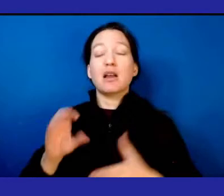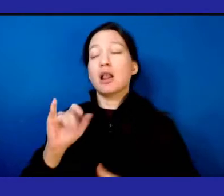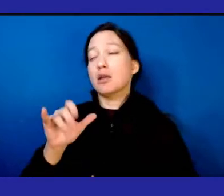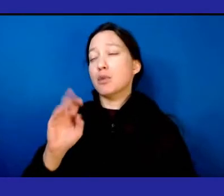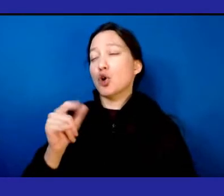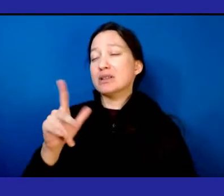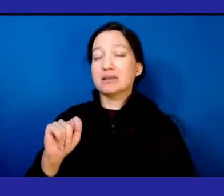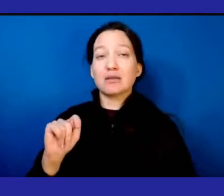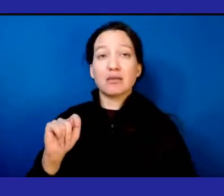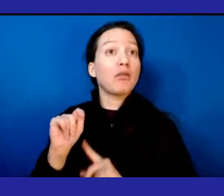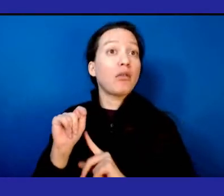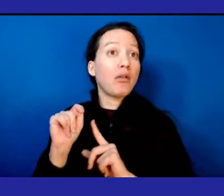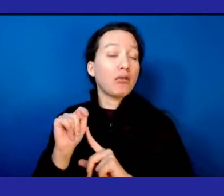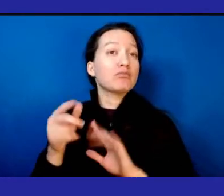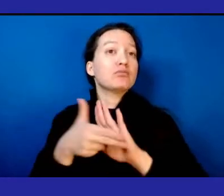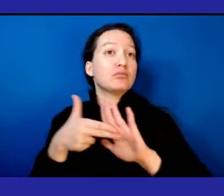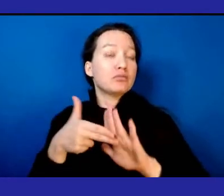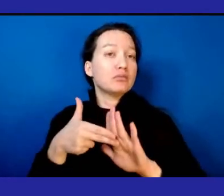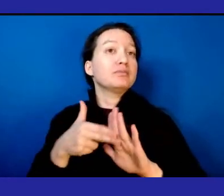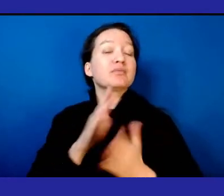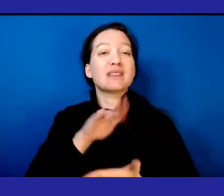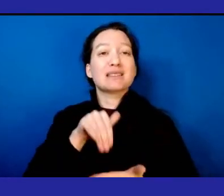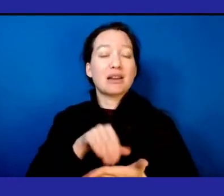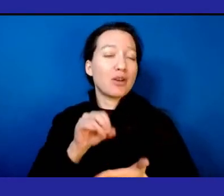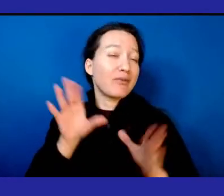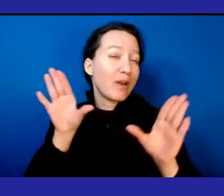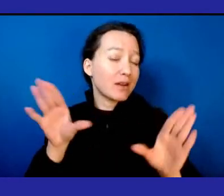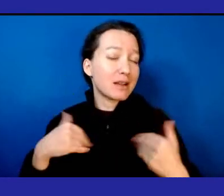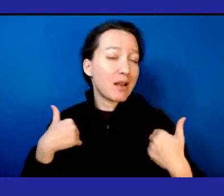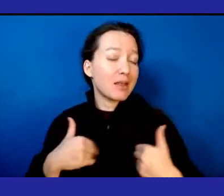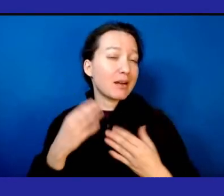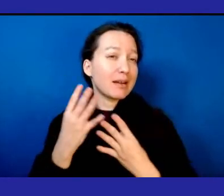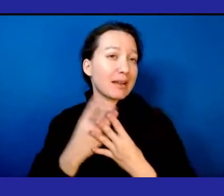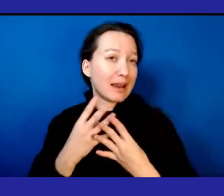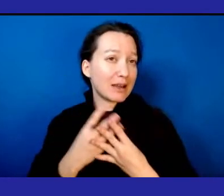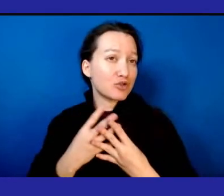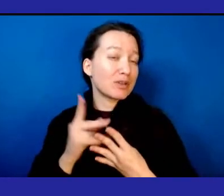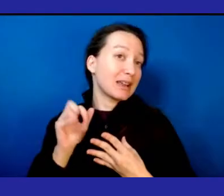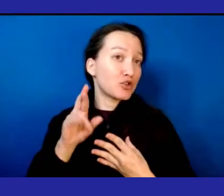its designation as a Center of Excellence in Lung Cancer Screening.